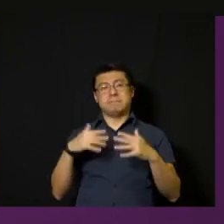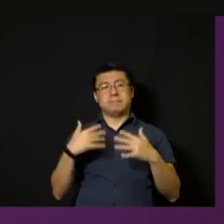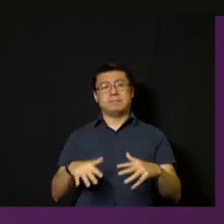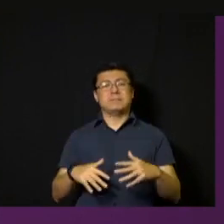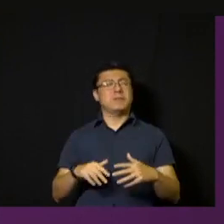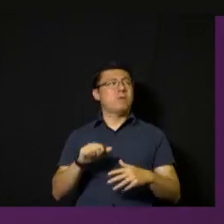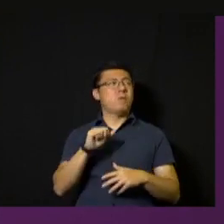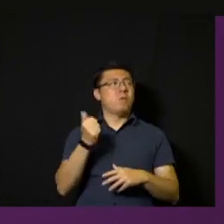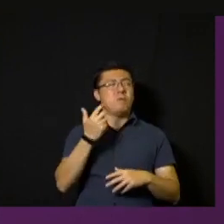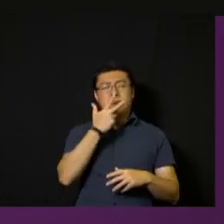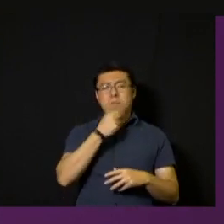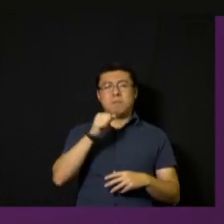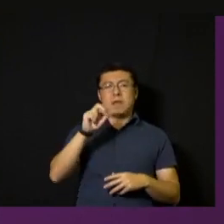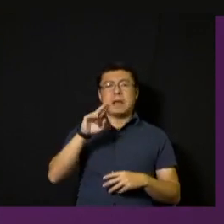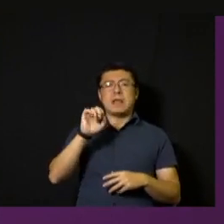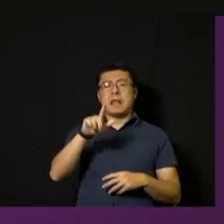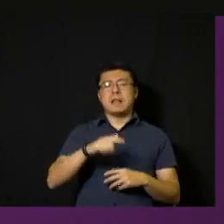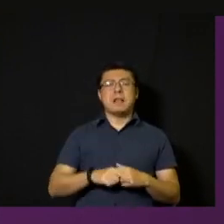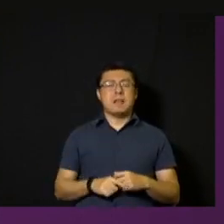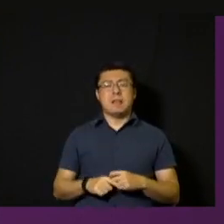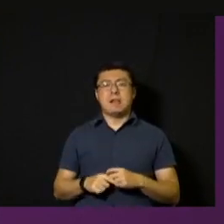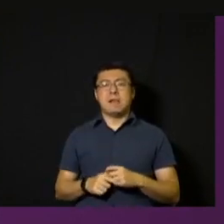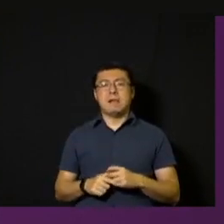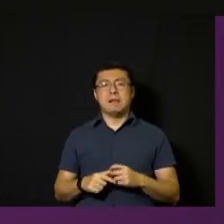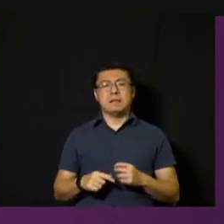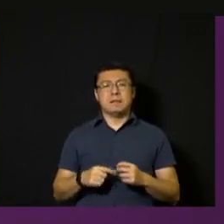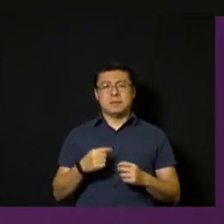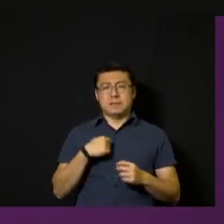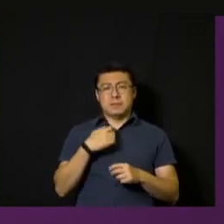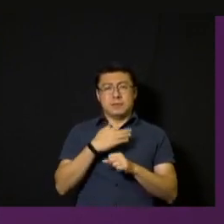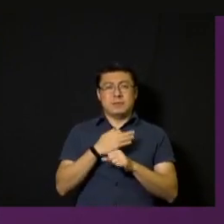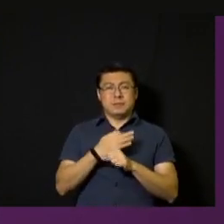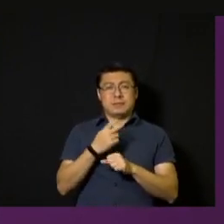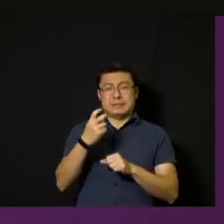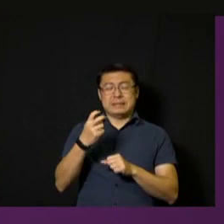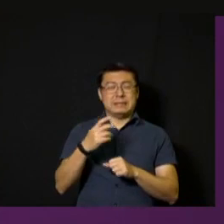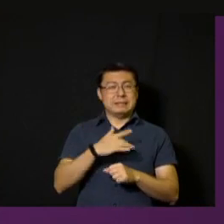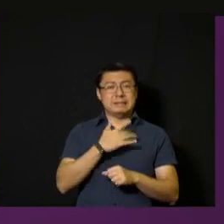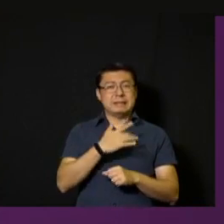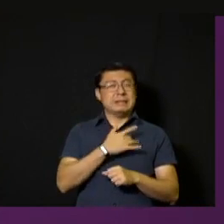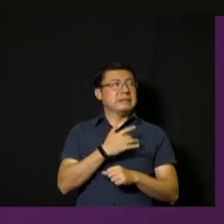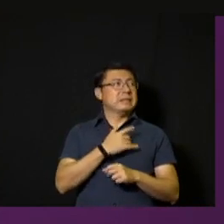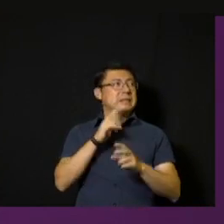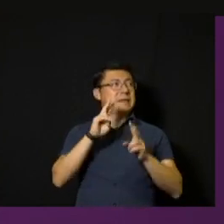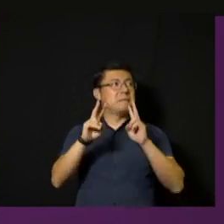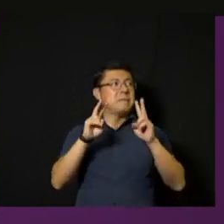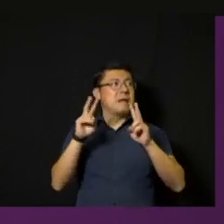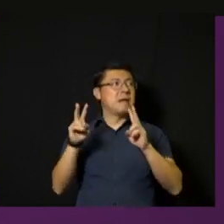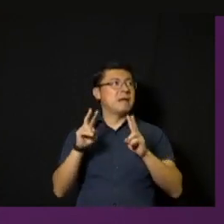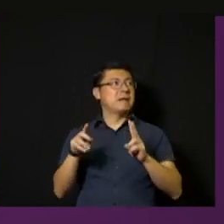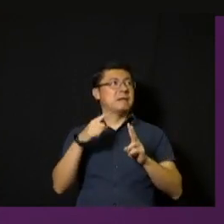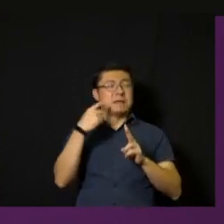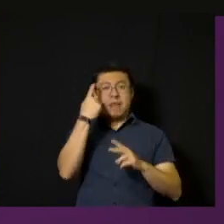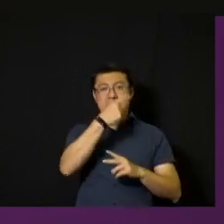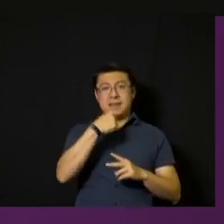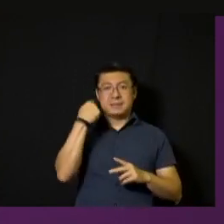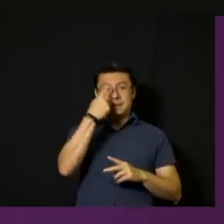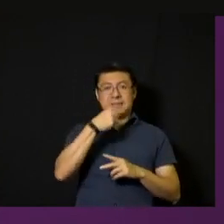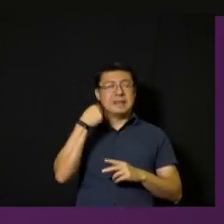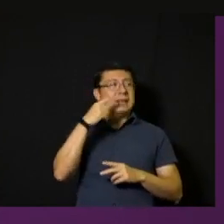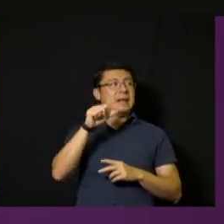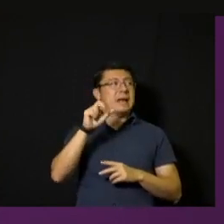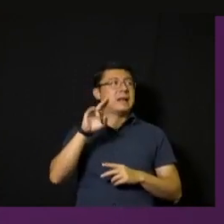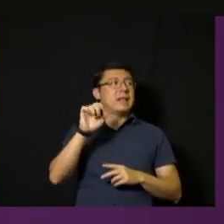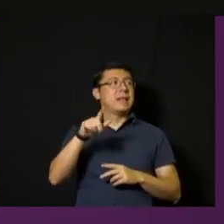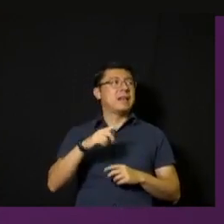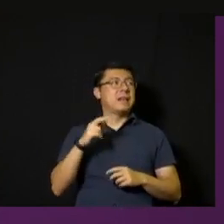go with Ariel. Yo creo que todos se sienten And emocionados con esta you pregunta. feel like me in this panel, I see in your faces, Ariel,